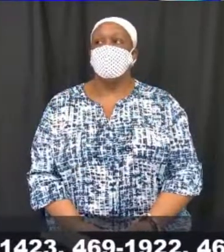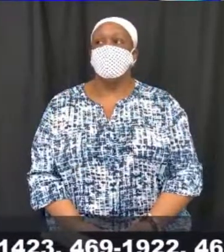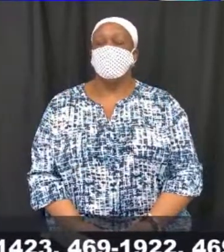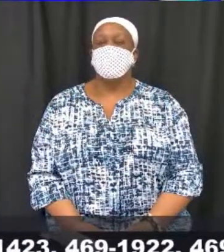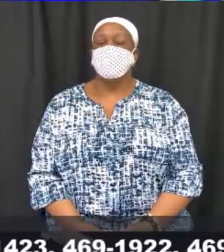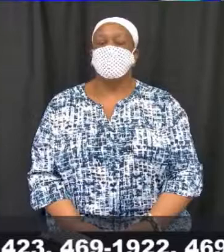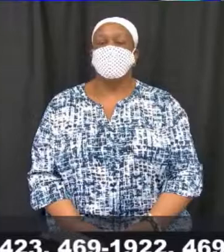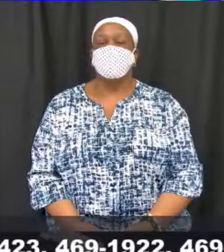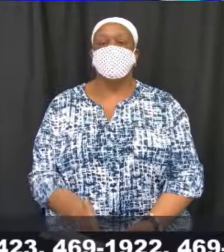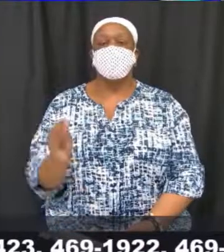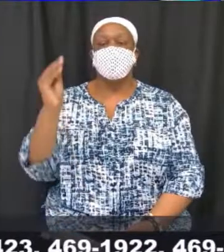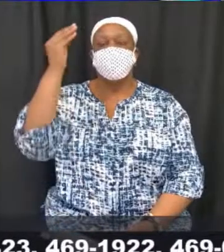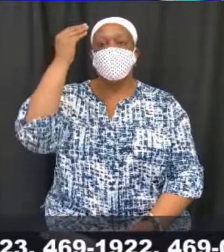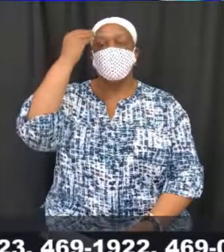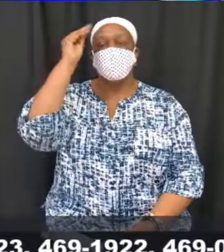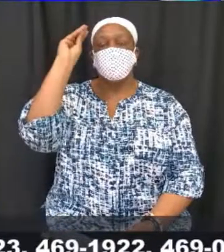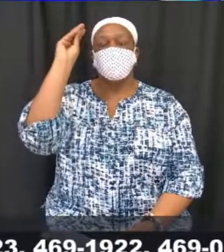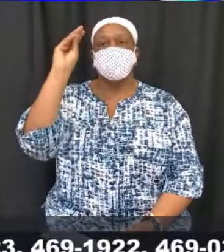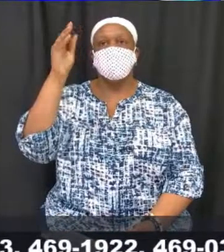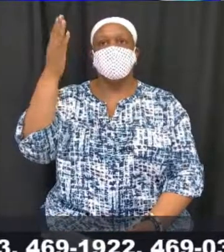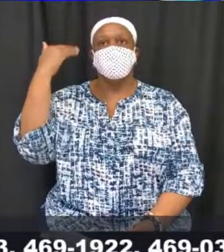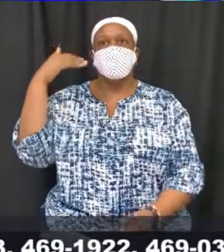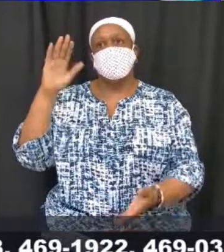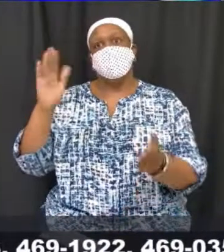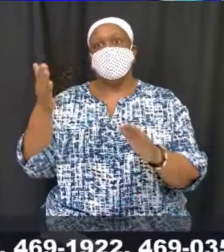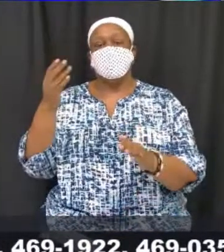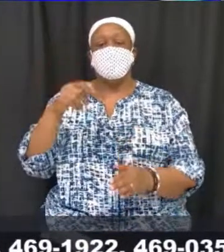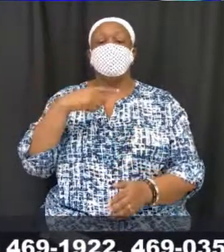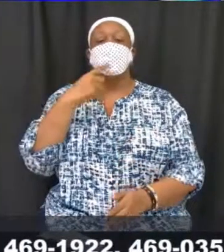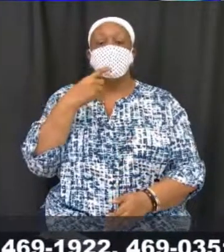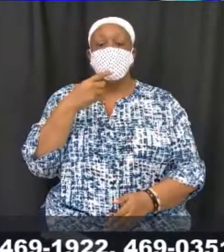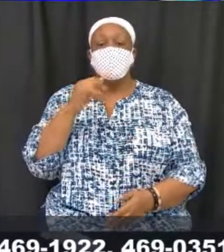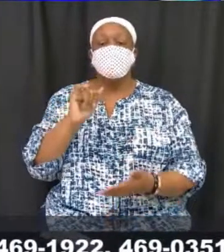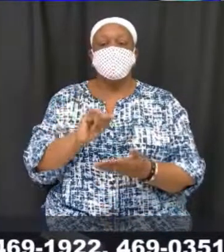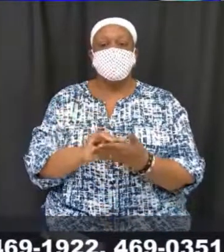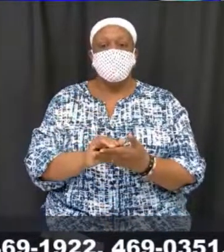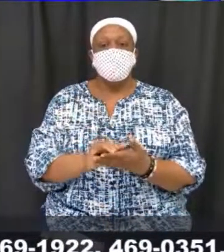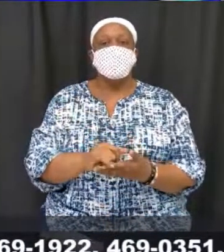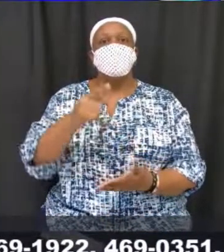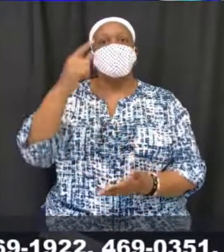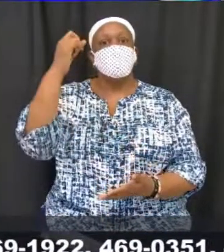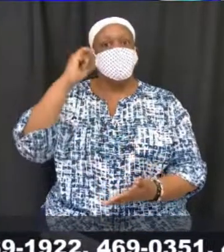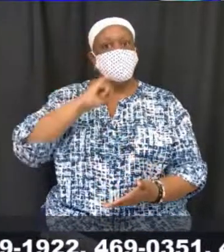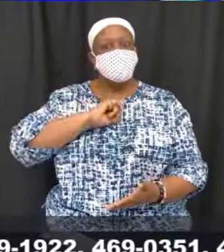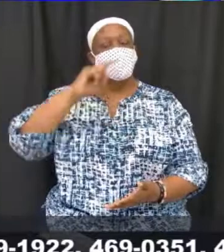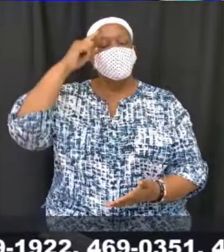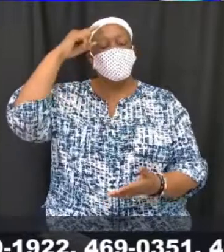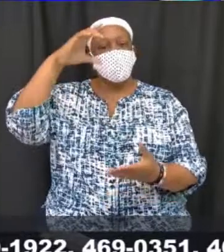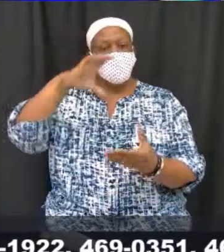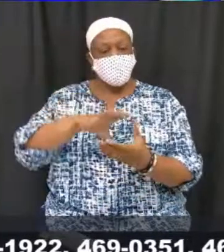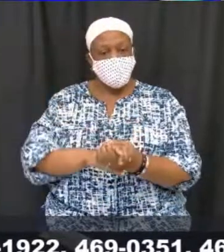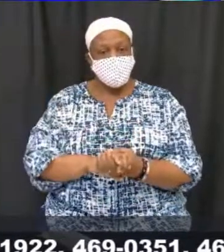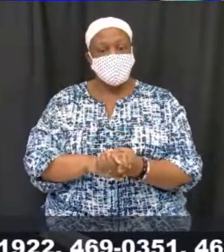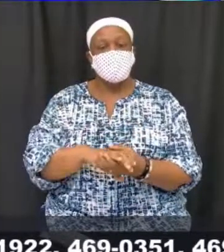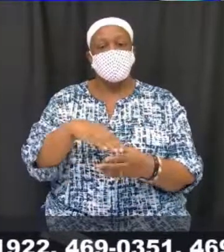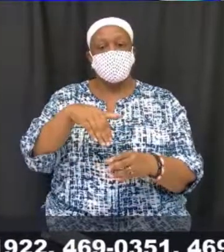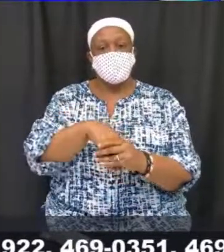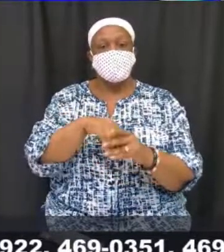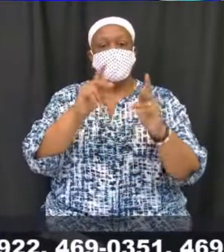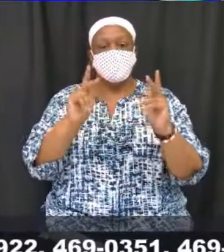Abraham Lincoln said, and I quote, "I am a firm believer in the people. If given the